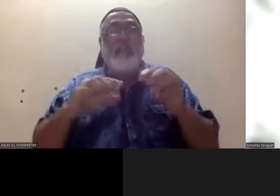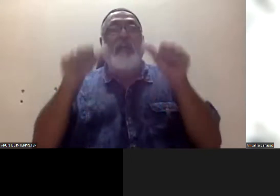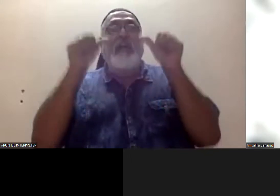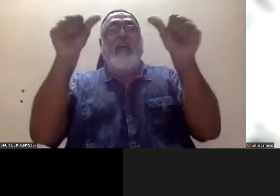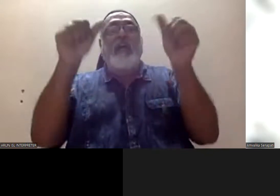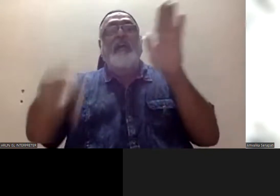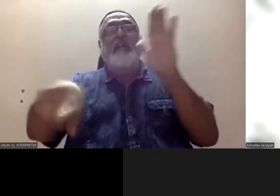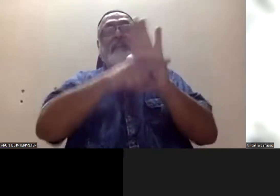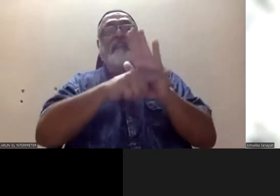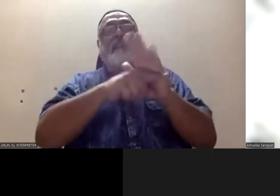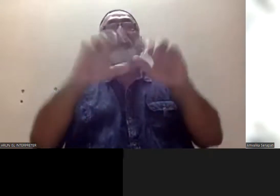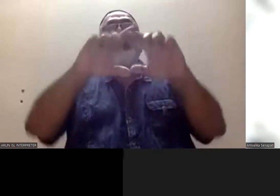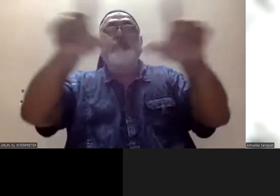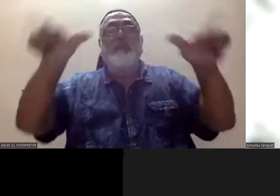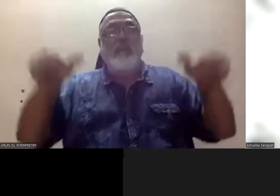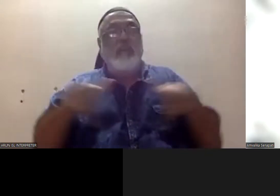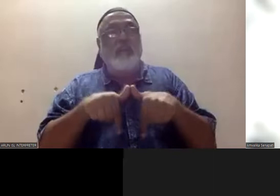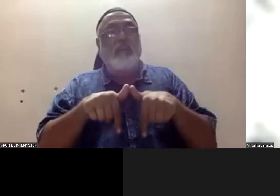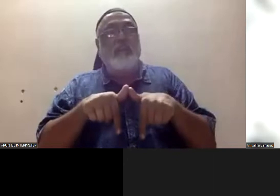and Accreditation Council.